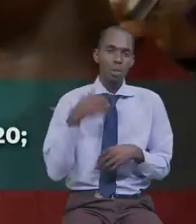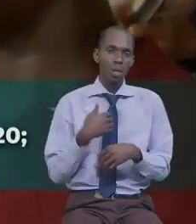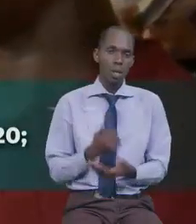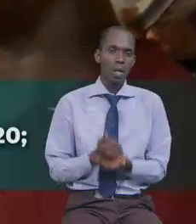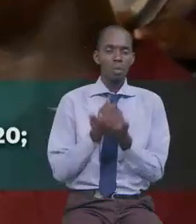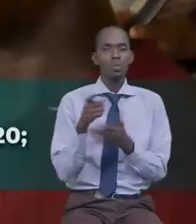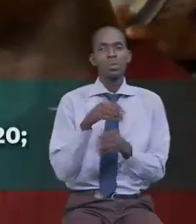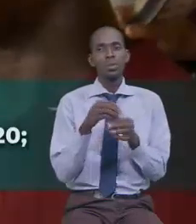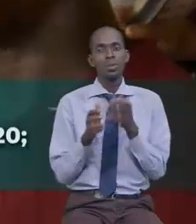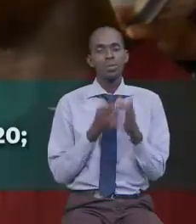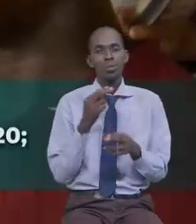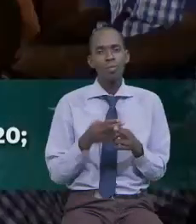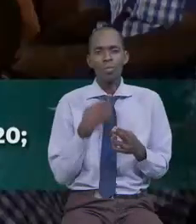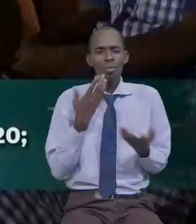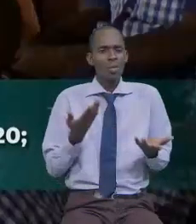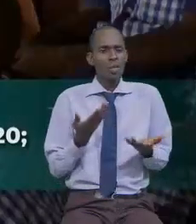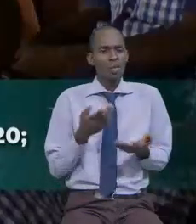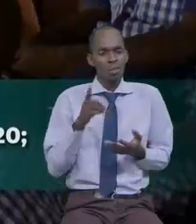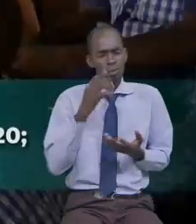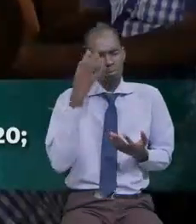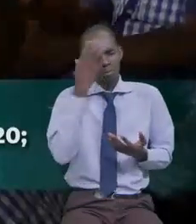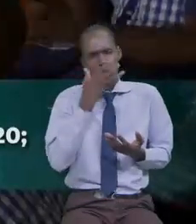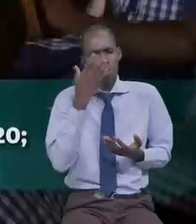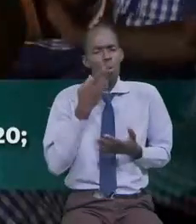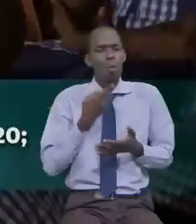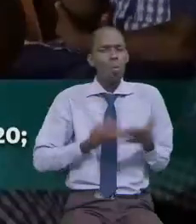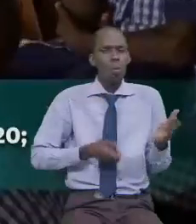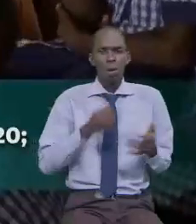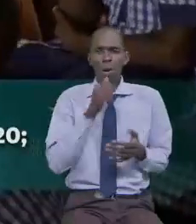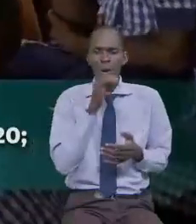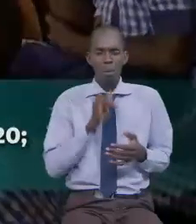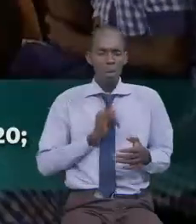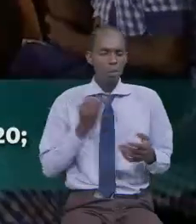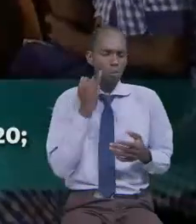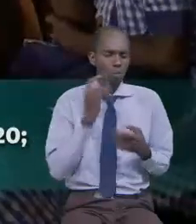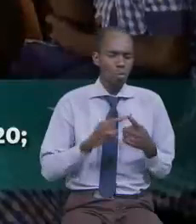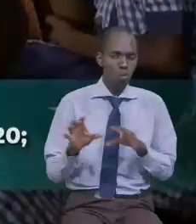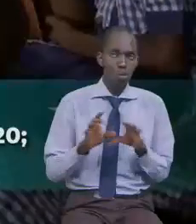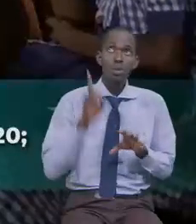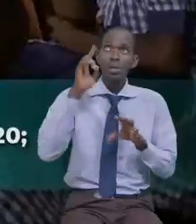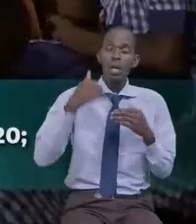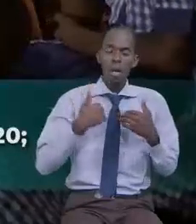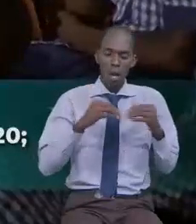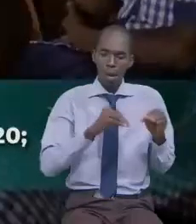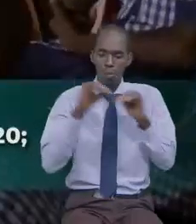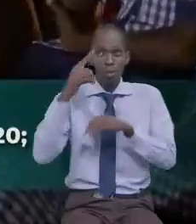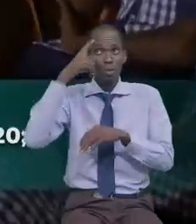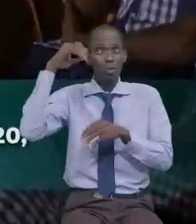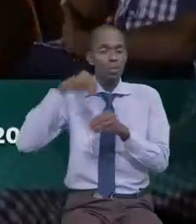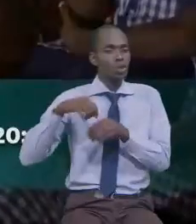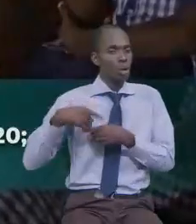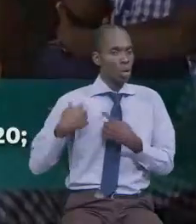say, what am I supposed to do? He put that dream in your heart already. Look at Joseph. Follow